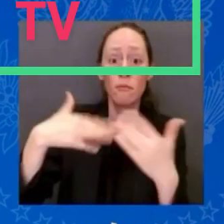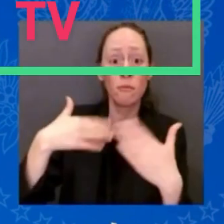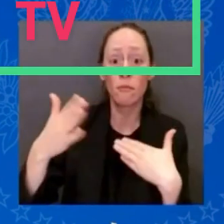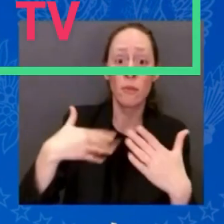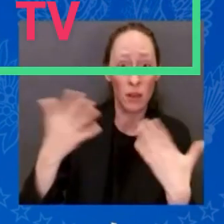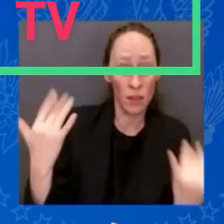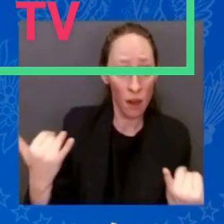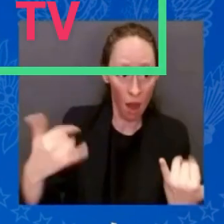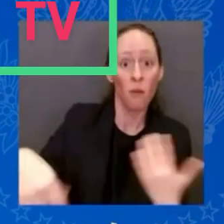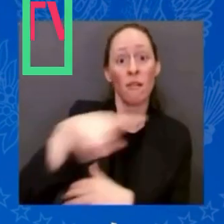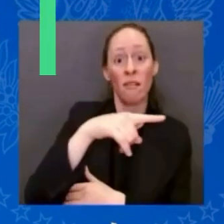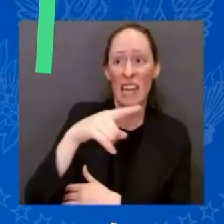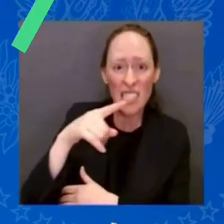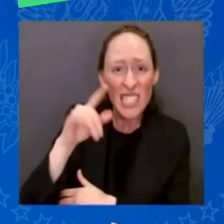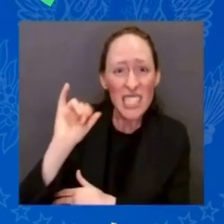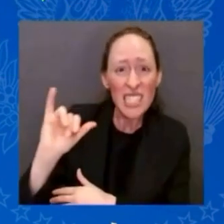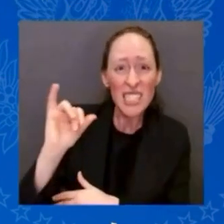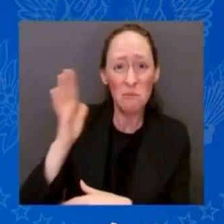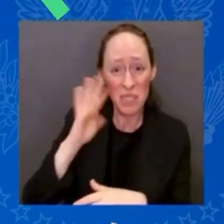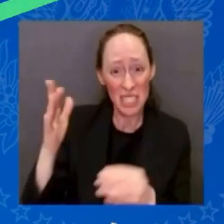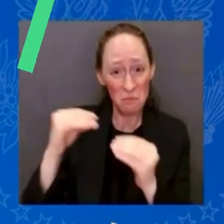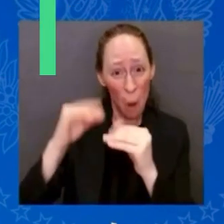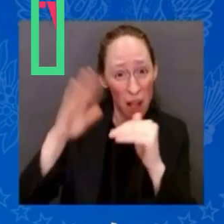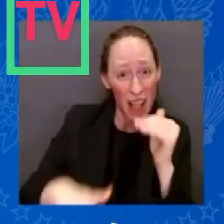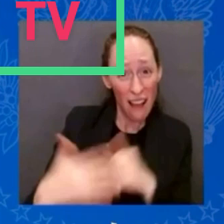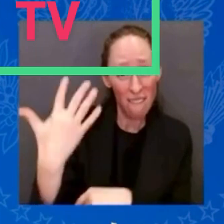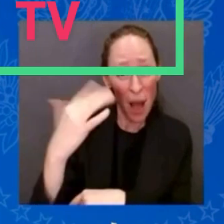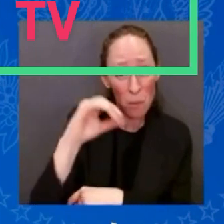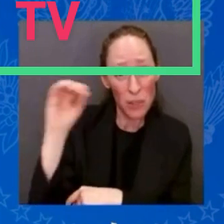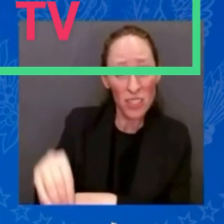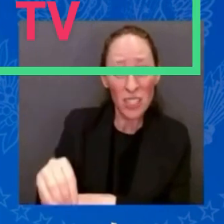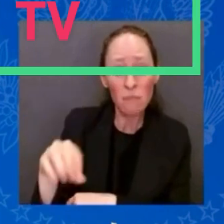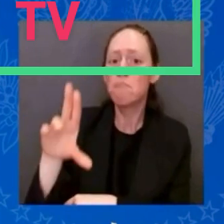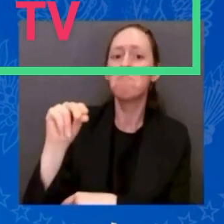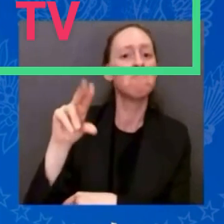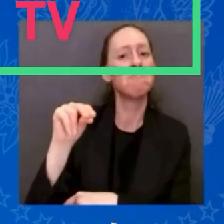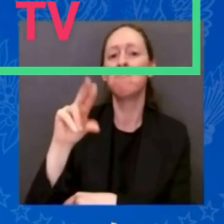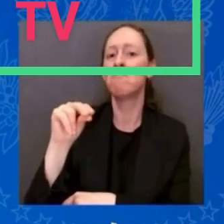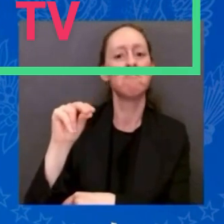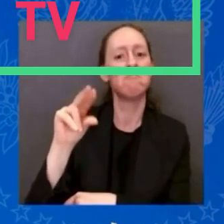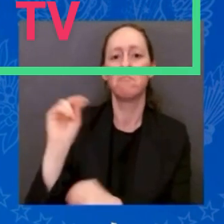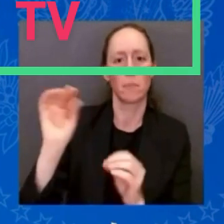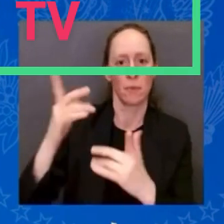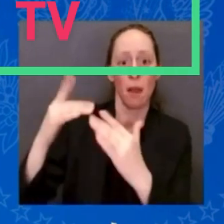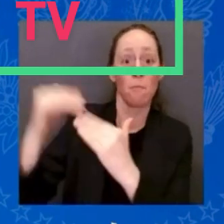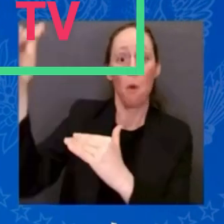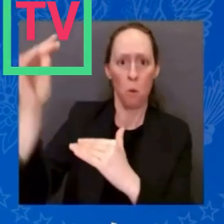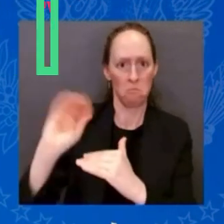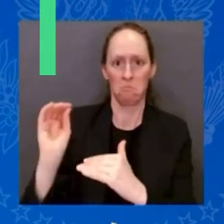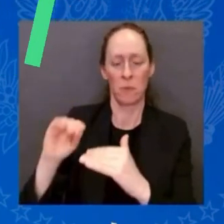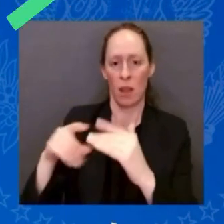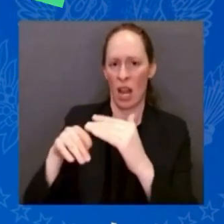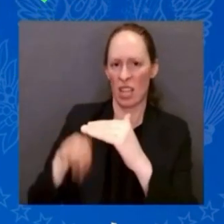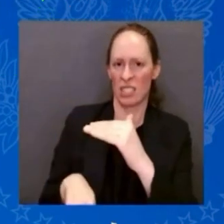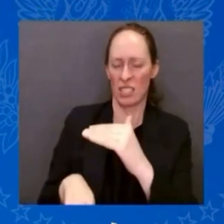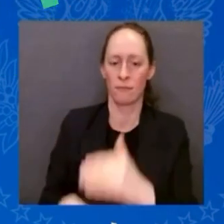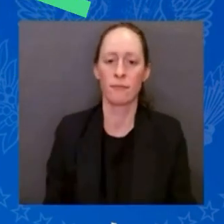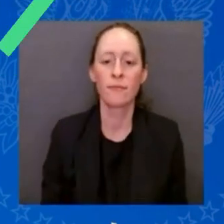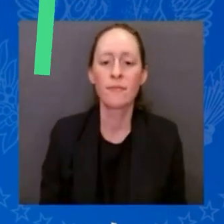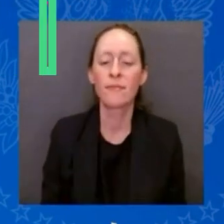disposable income to repay their loan. And that's income after you pay for the necessities like housing, food, and the